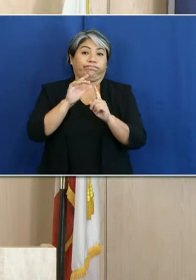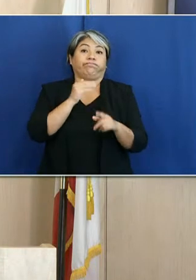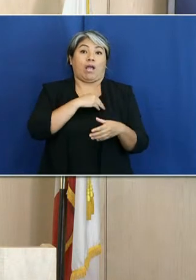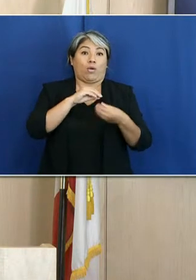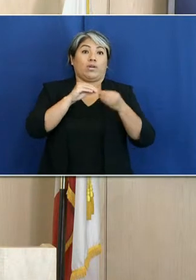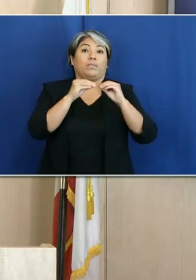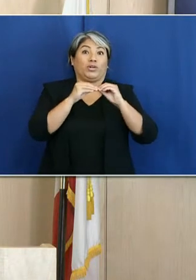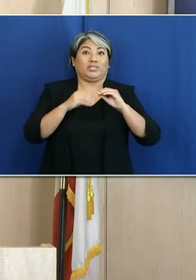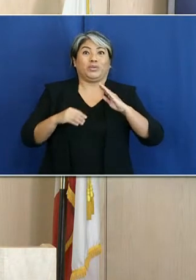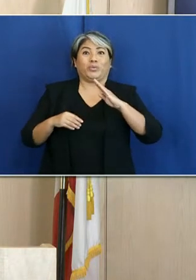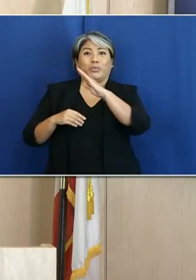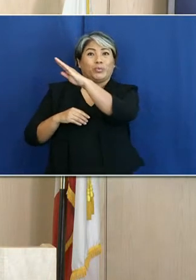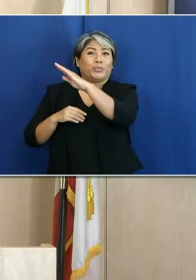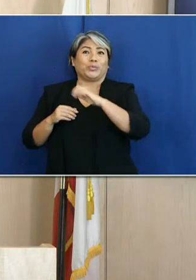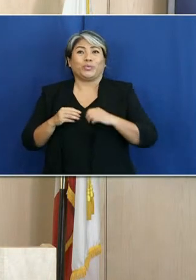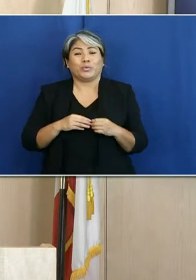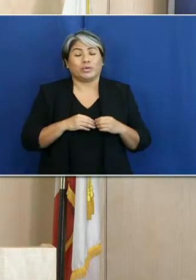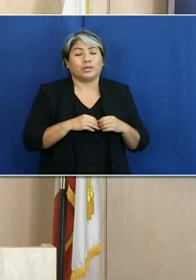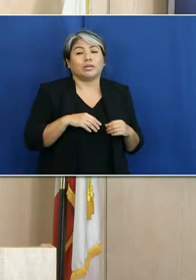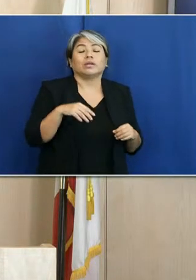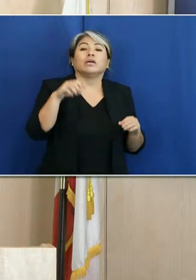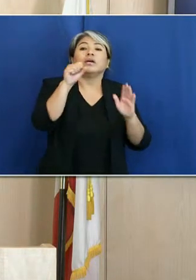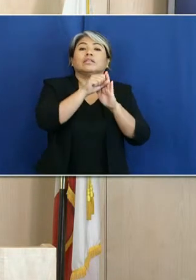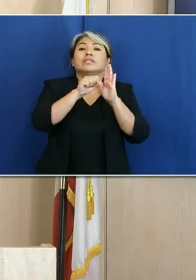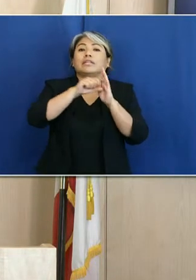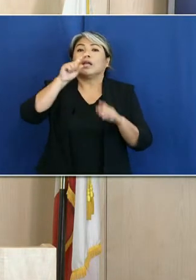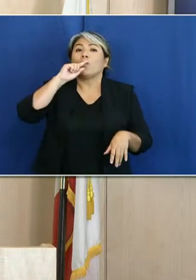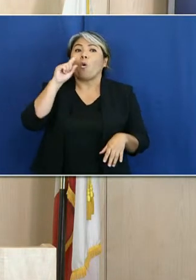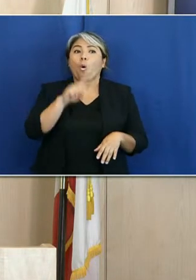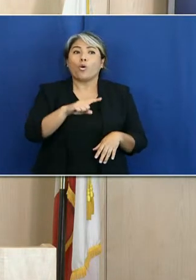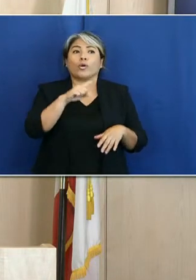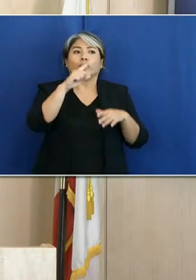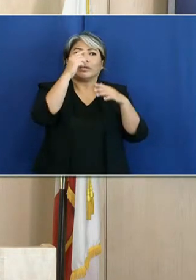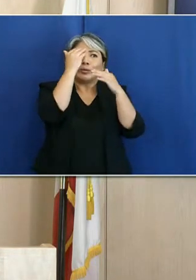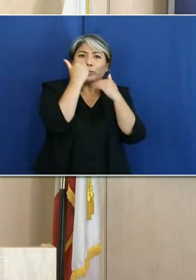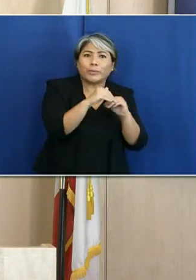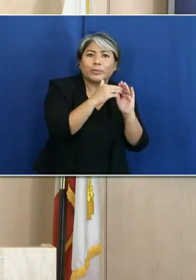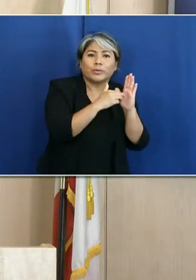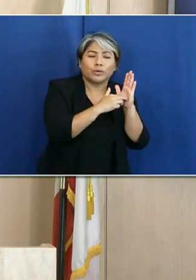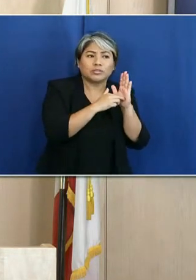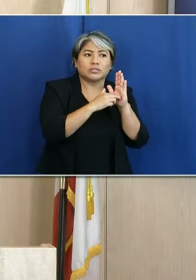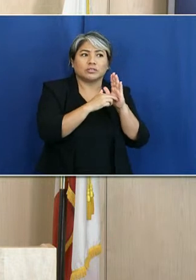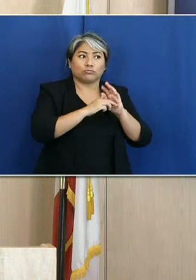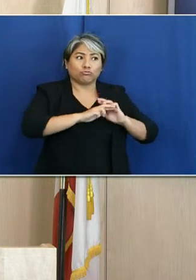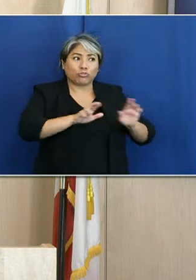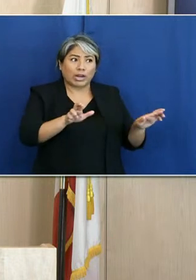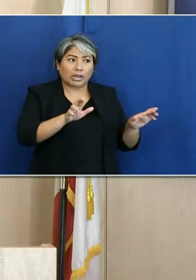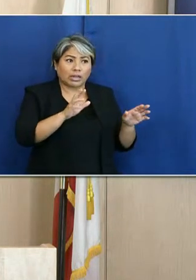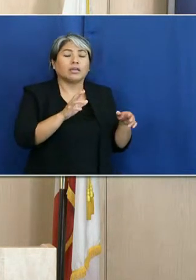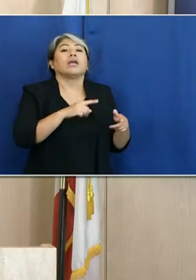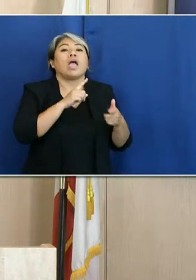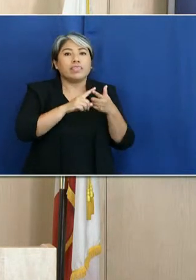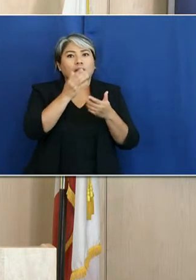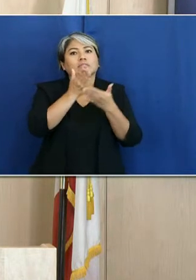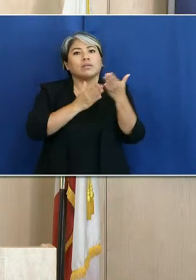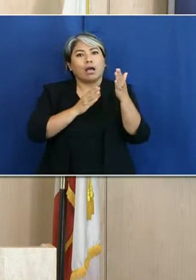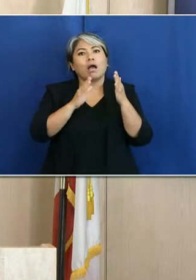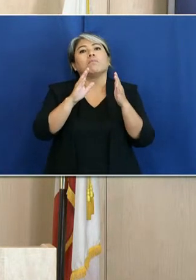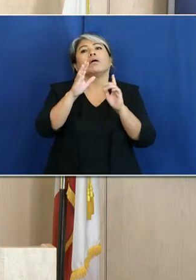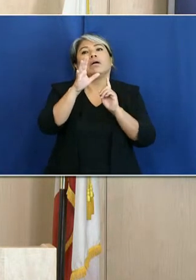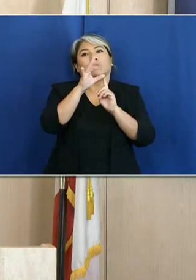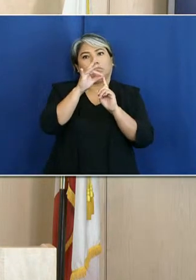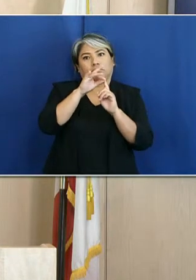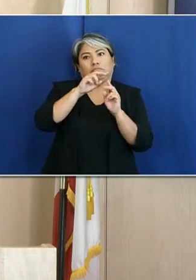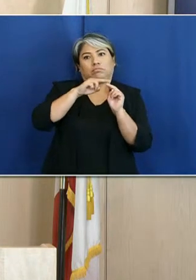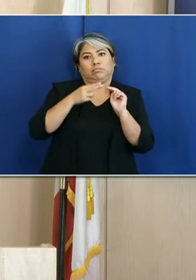significantly. The state ordered some restrictions to put in place, and after those restrictions were put in place, the number of cases came down. And so